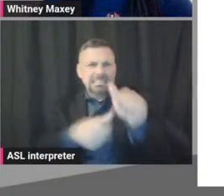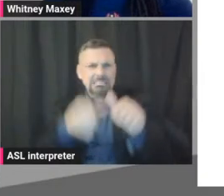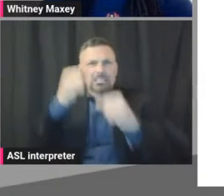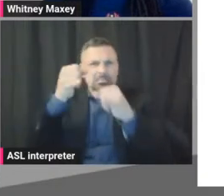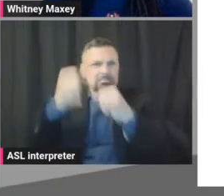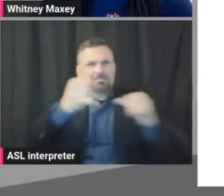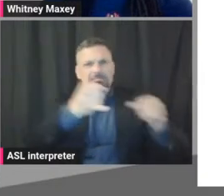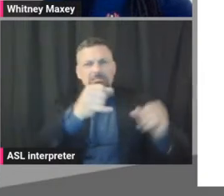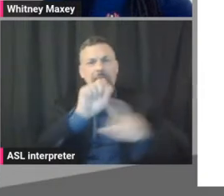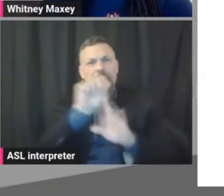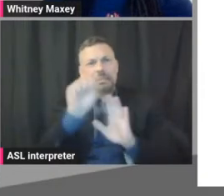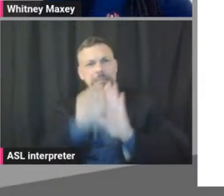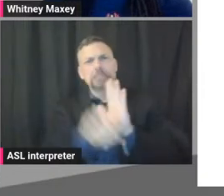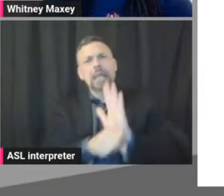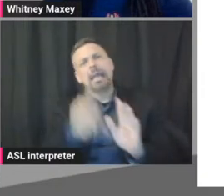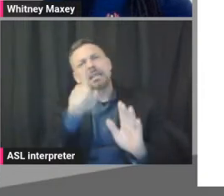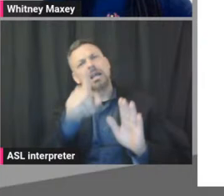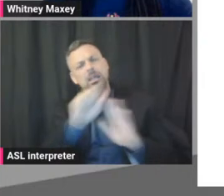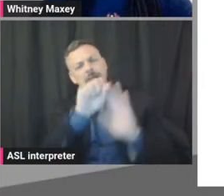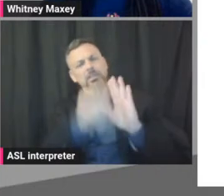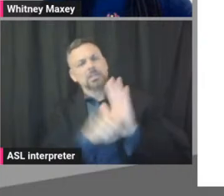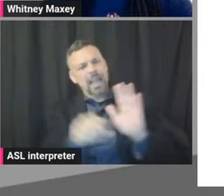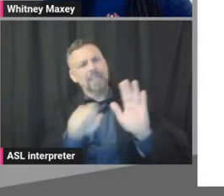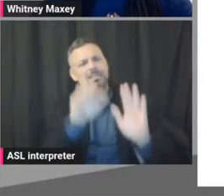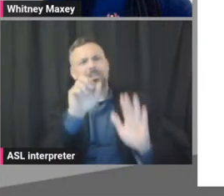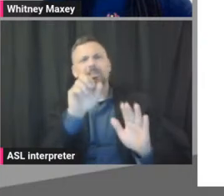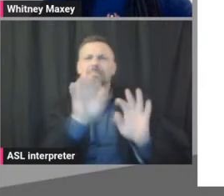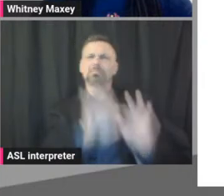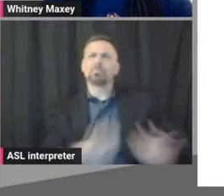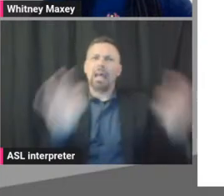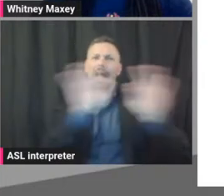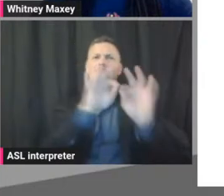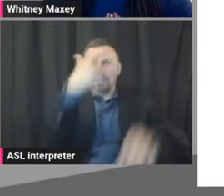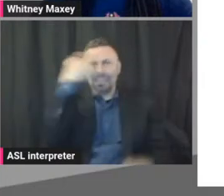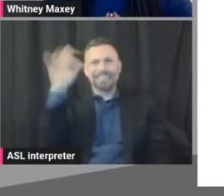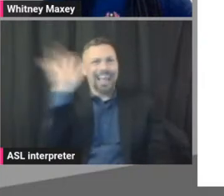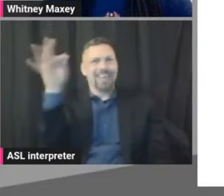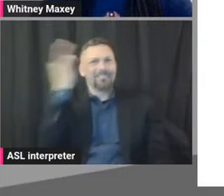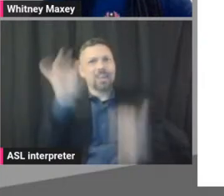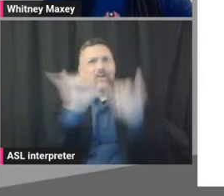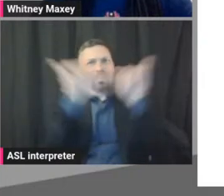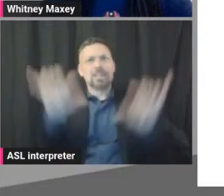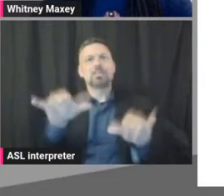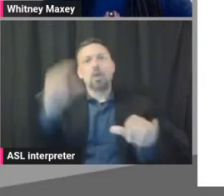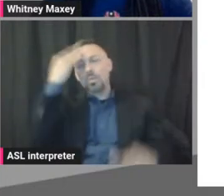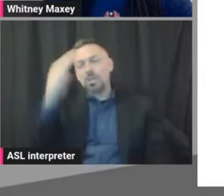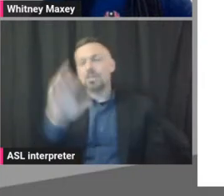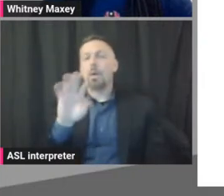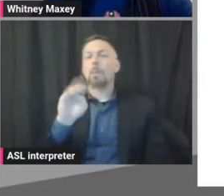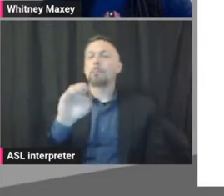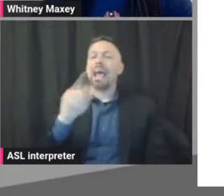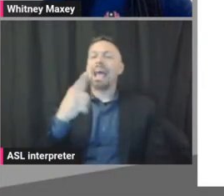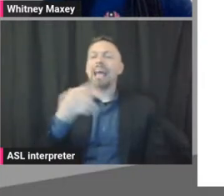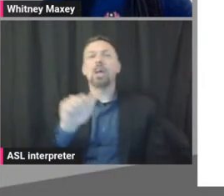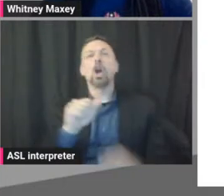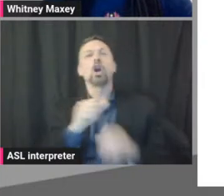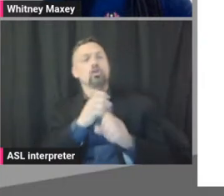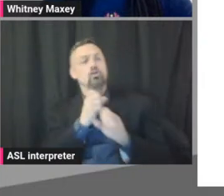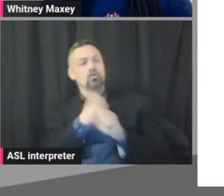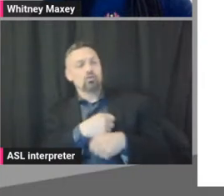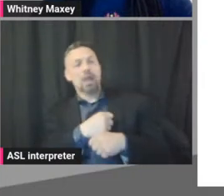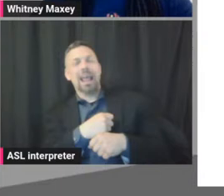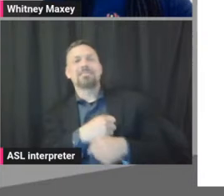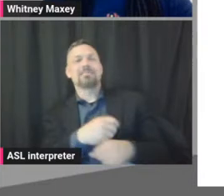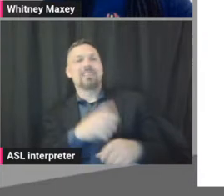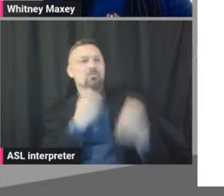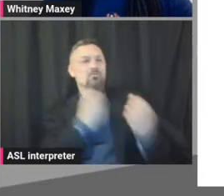States matter because we have a federated system. We know that MAGA has created strongholds in the Sun Belt, the